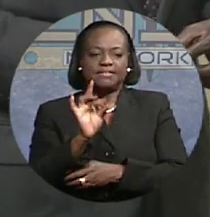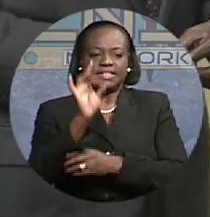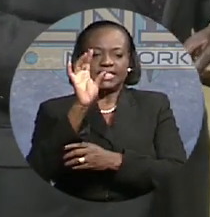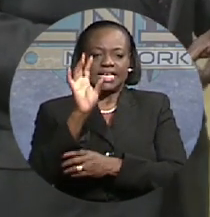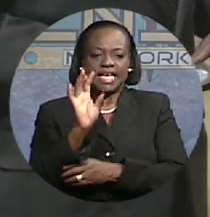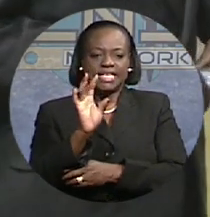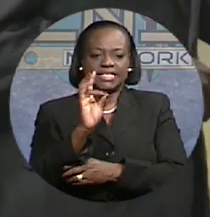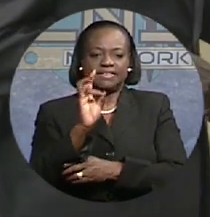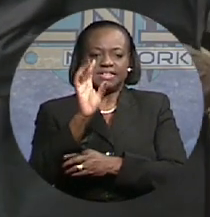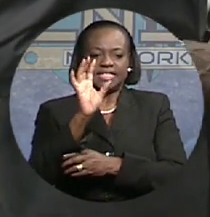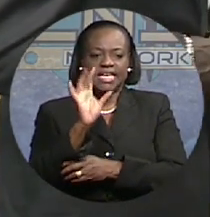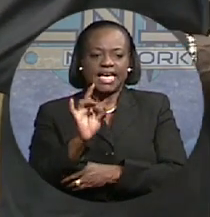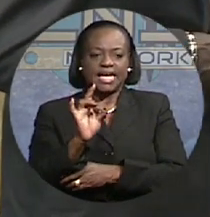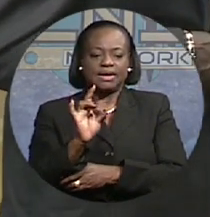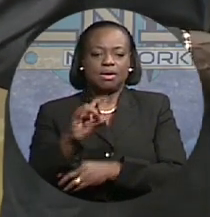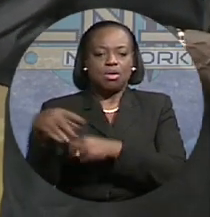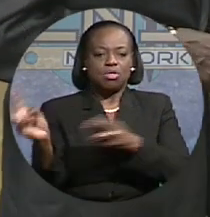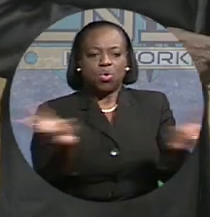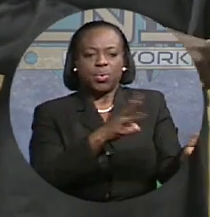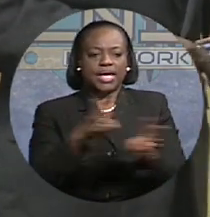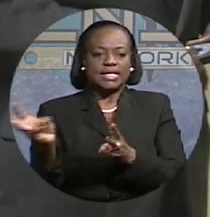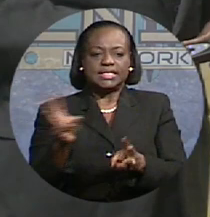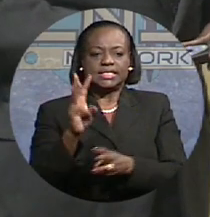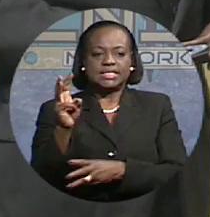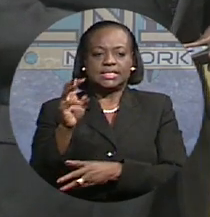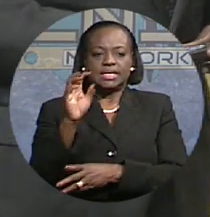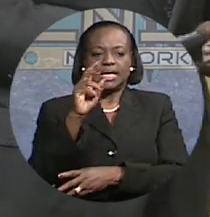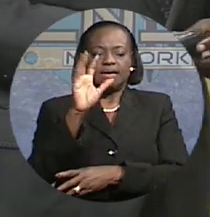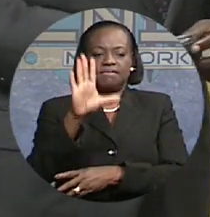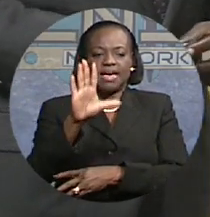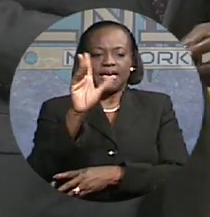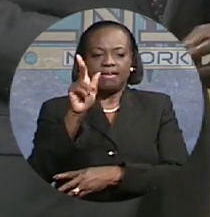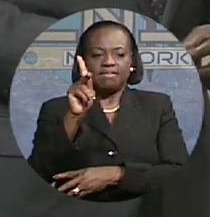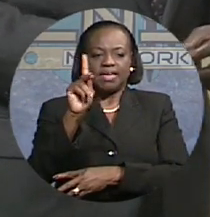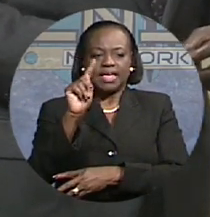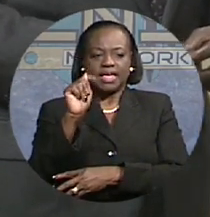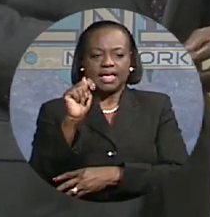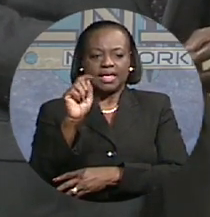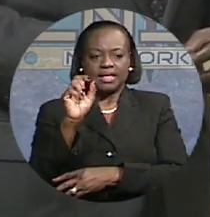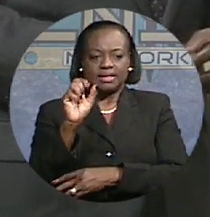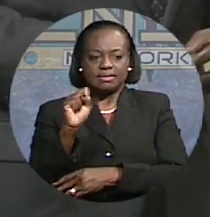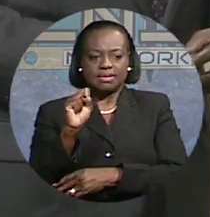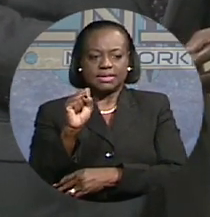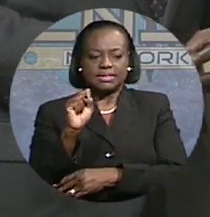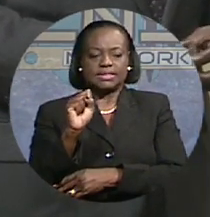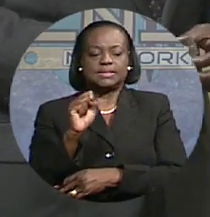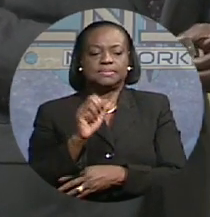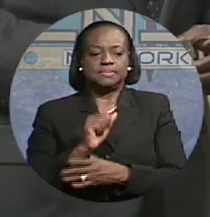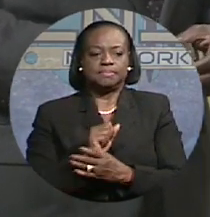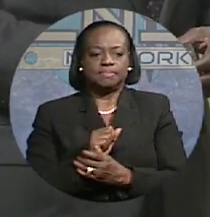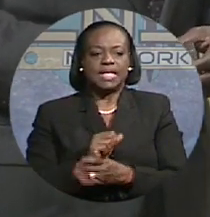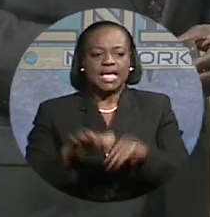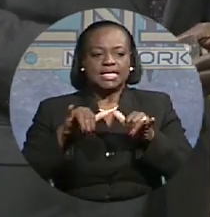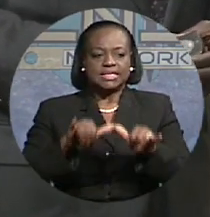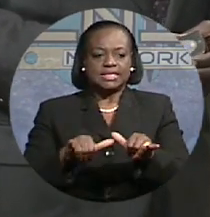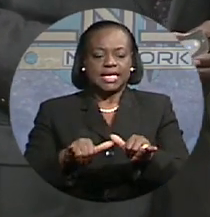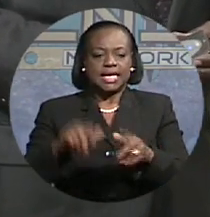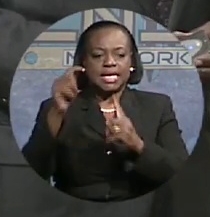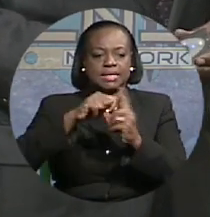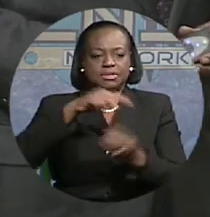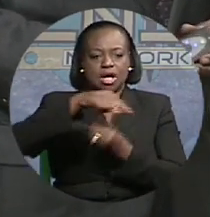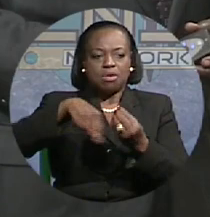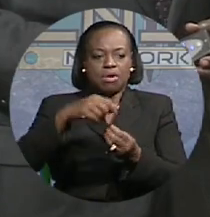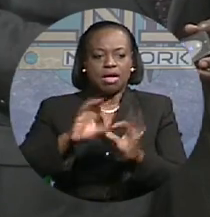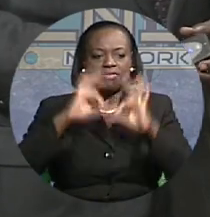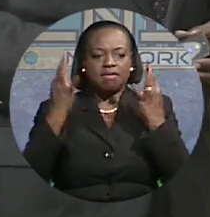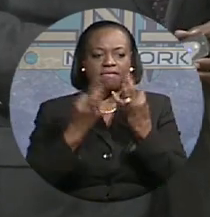west at 5 knots, barometric pressure 1,013.6 millibars. That's 29.93 inches, and it is steady. But stay tuned. Temperatures around